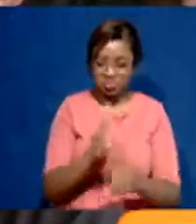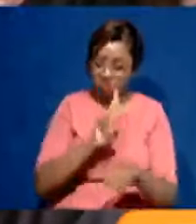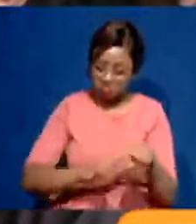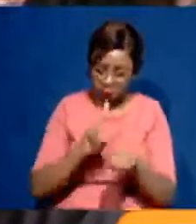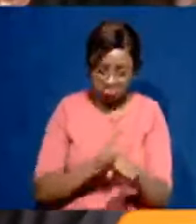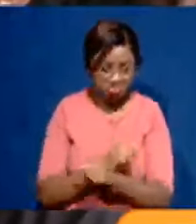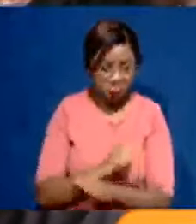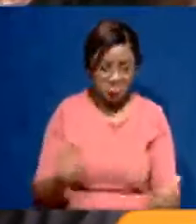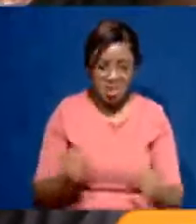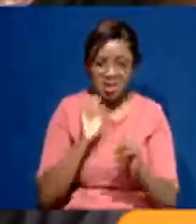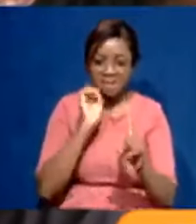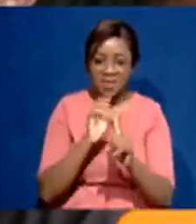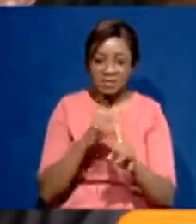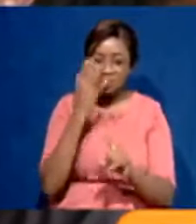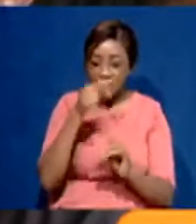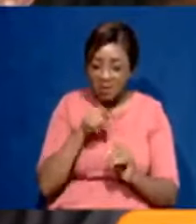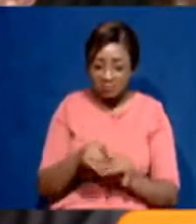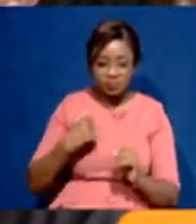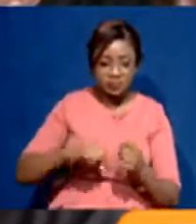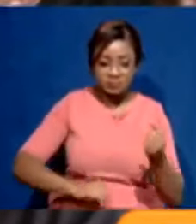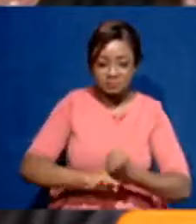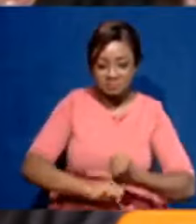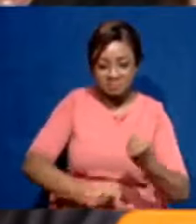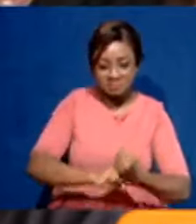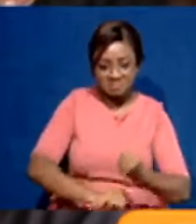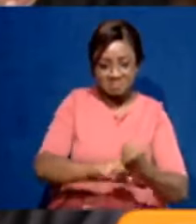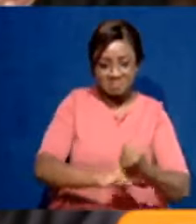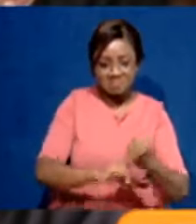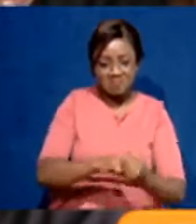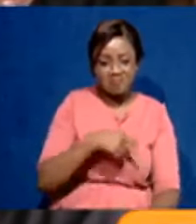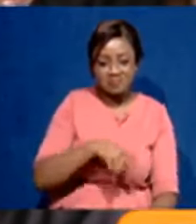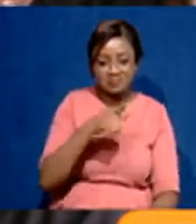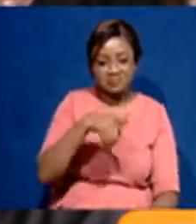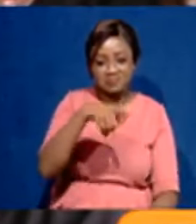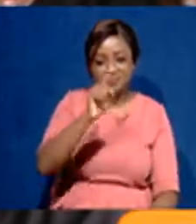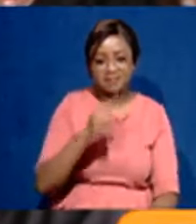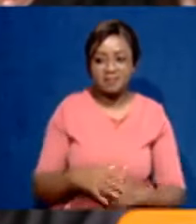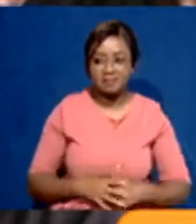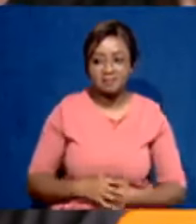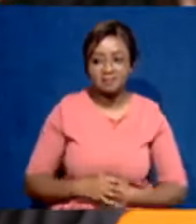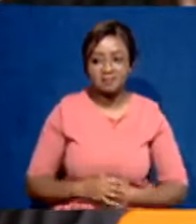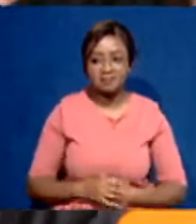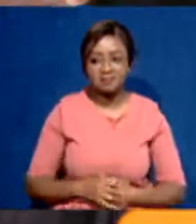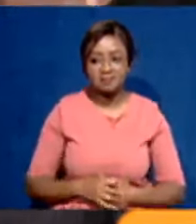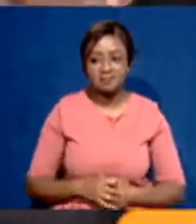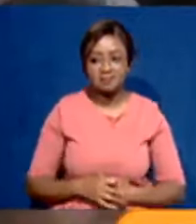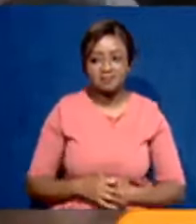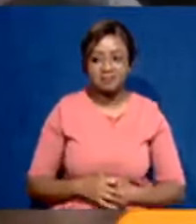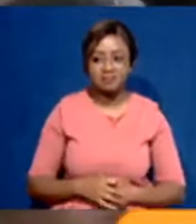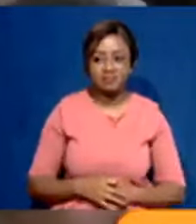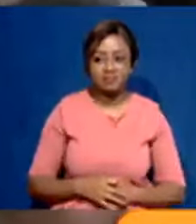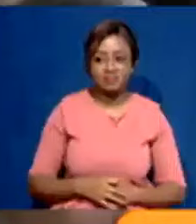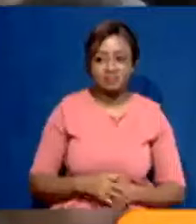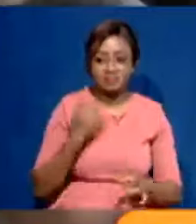program, adding that the Wings to Fly will ensure that the scholars are well-rounded individuals by going beyond paying of full tuition